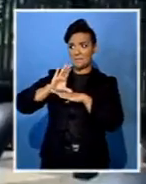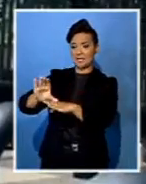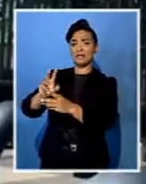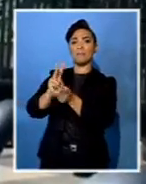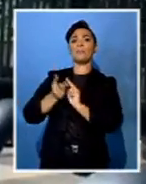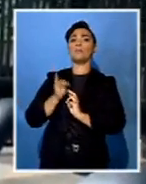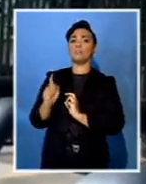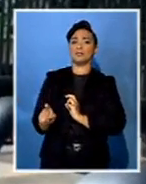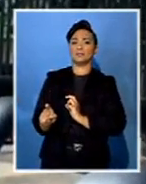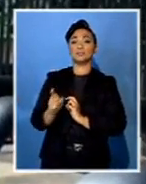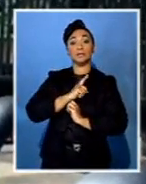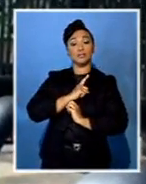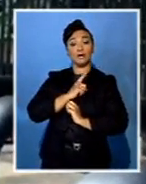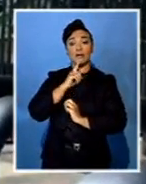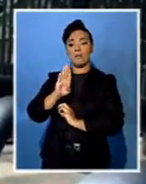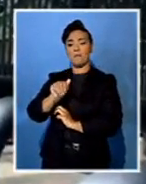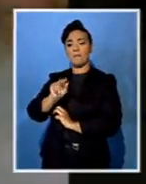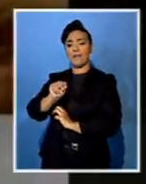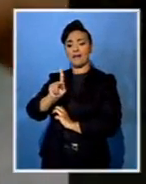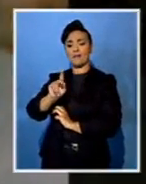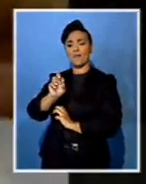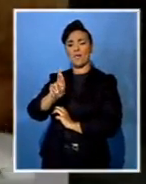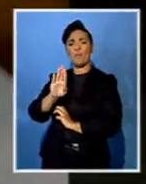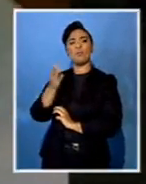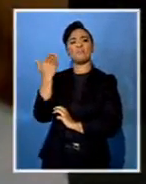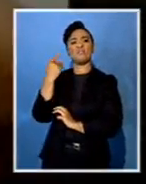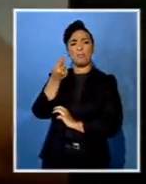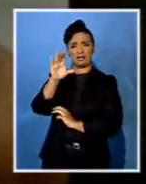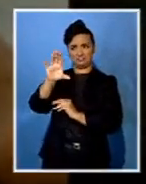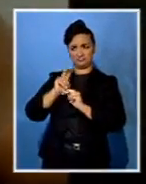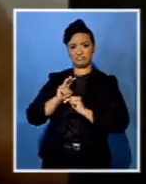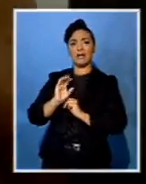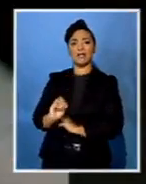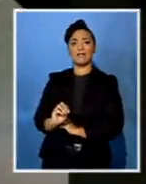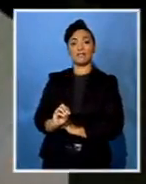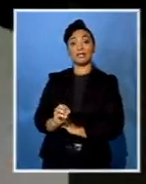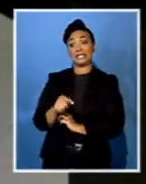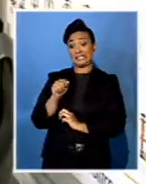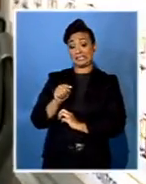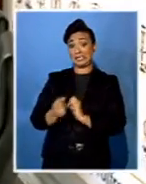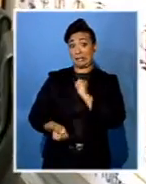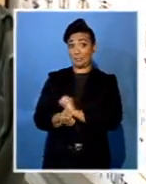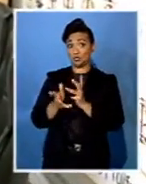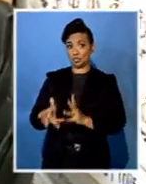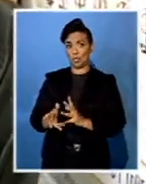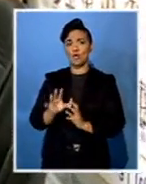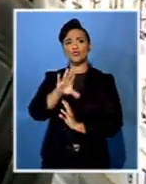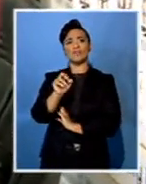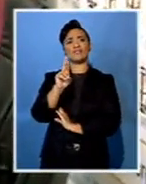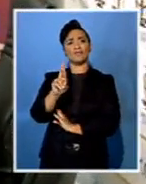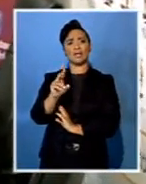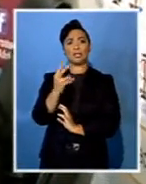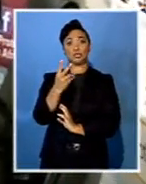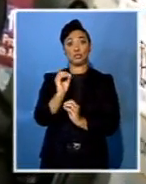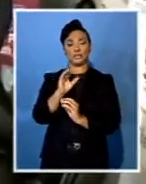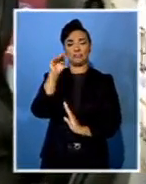apartheid-era bailout given to the failed bank Corp. The rand fell nearly 2% on her remarks. Questions have